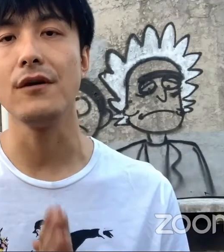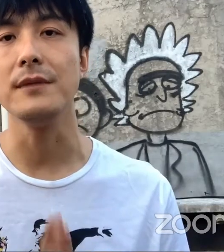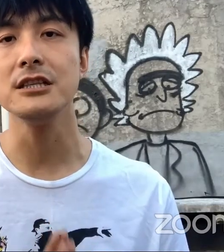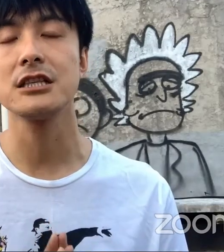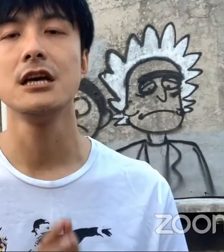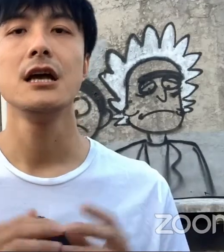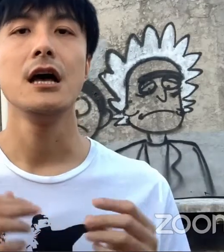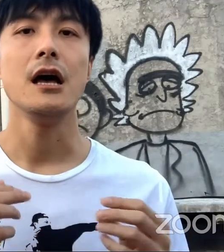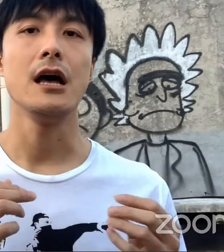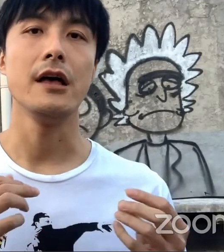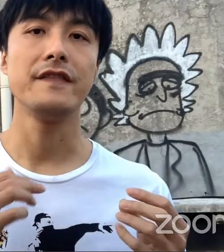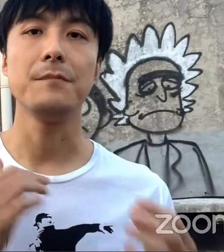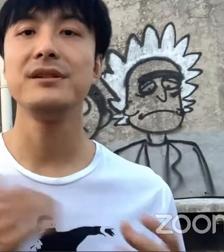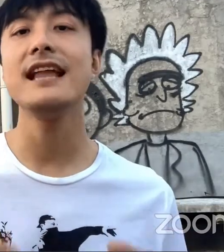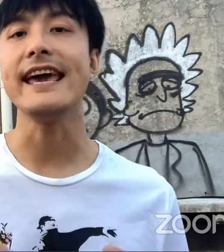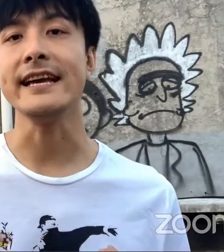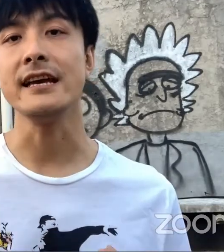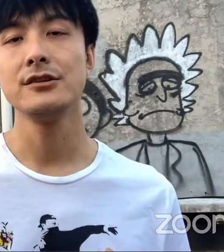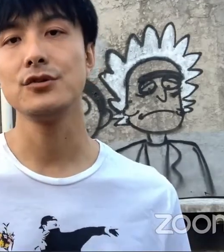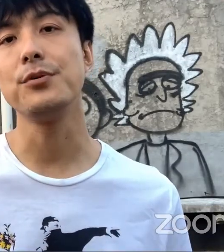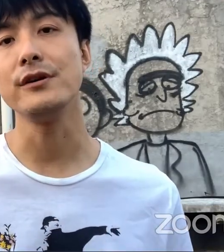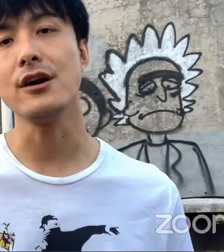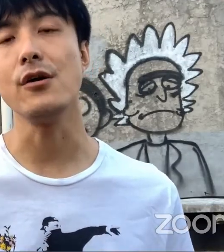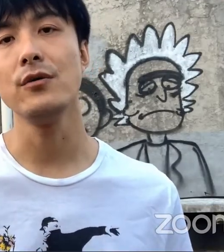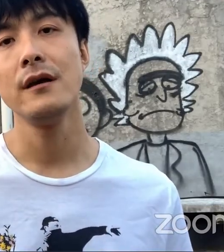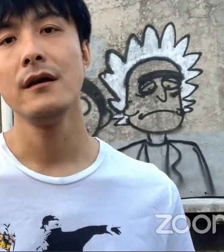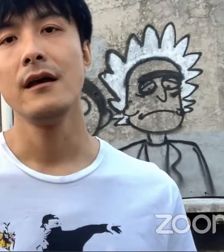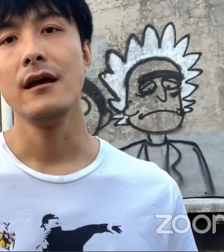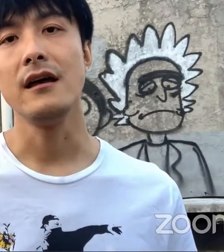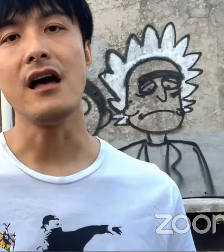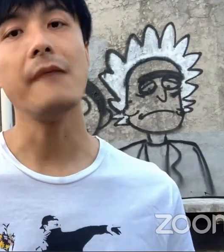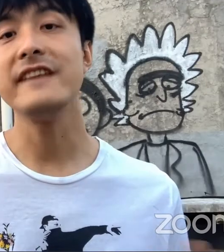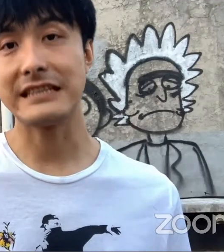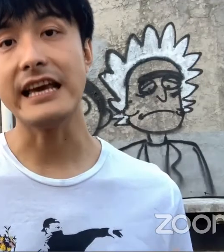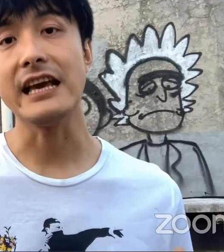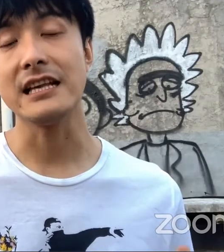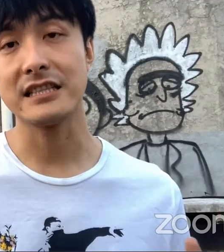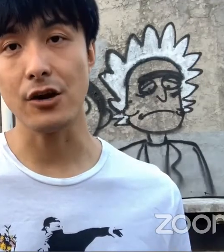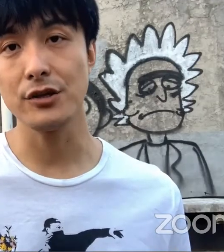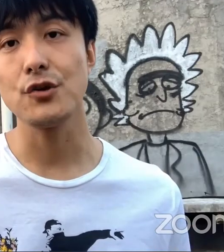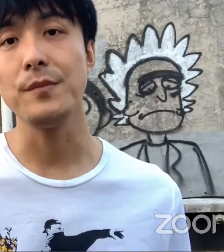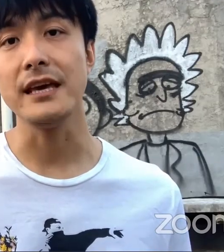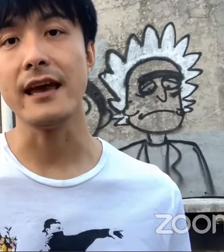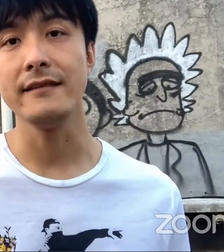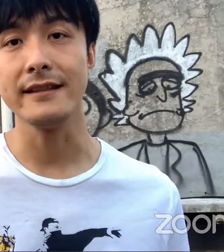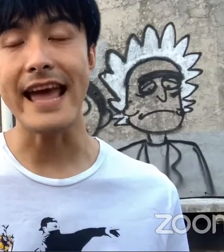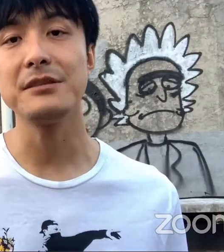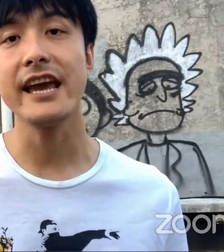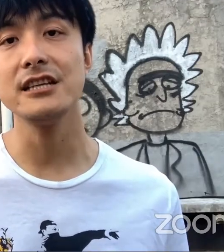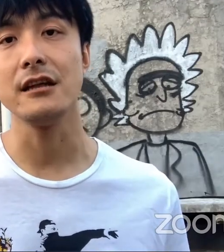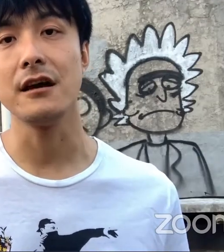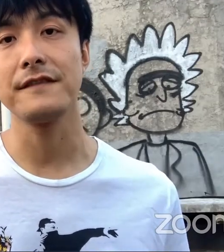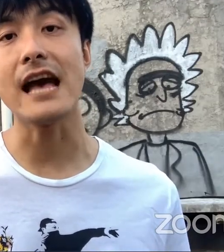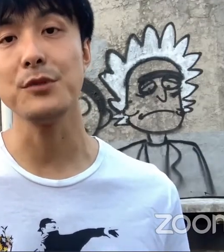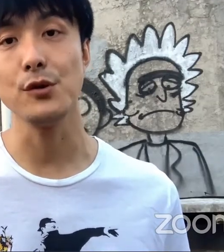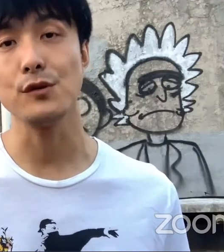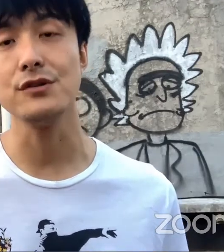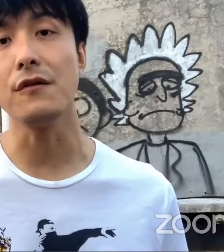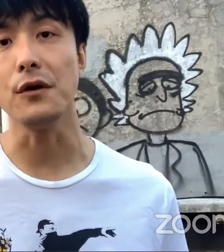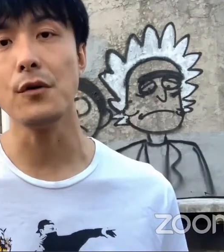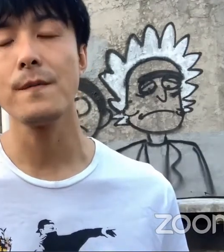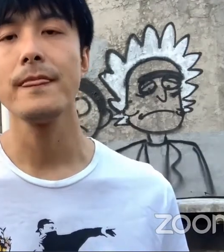performance, The Plague 2.0. Obviously, it's going to be an adaptation of